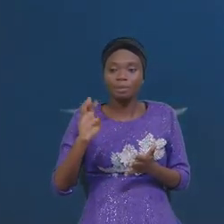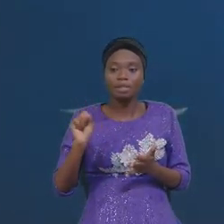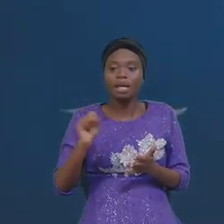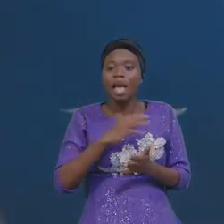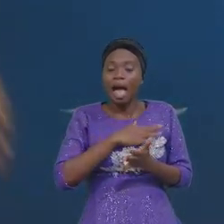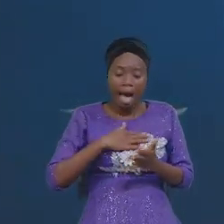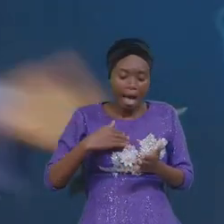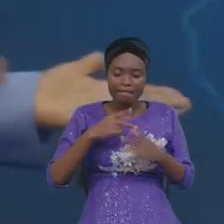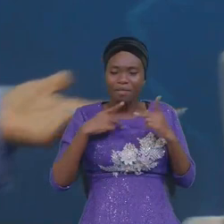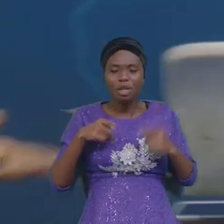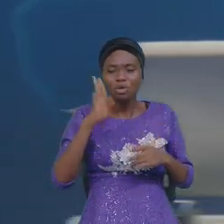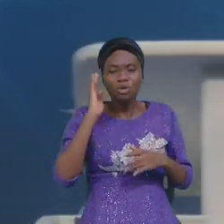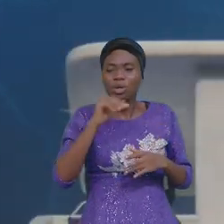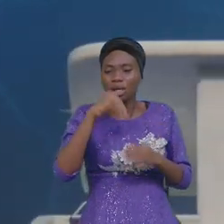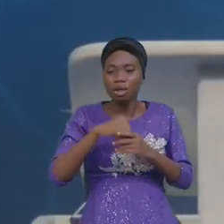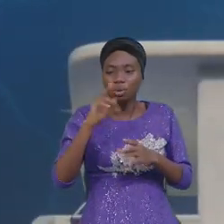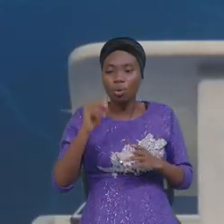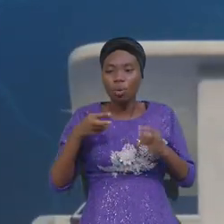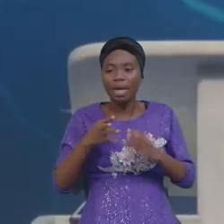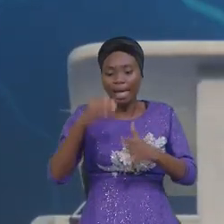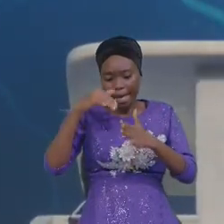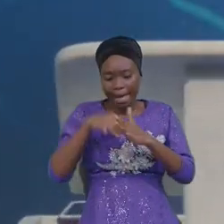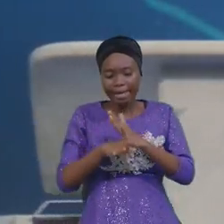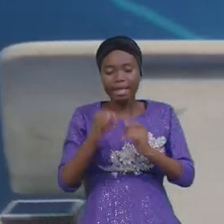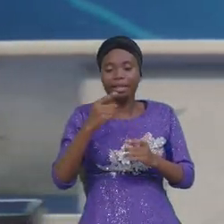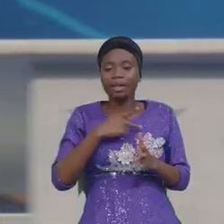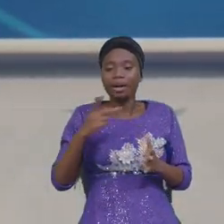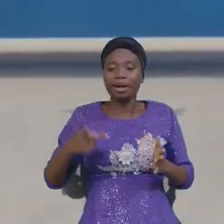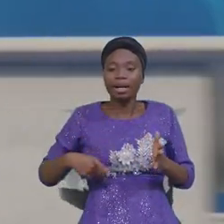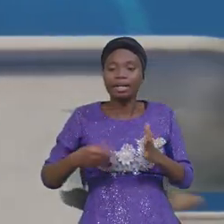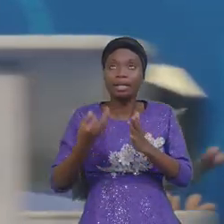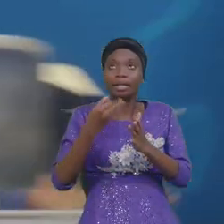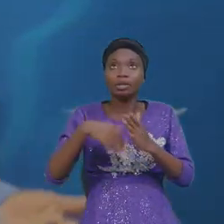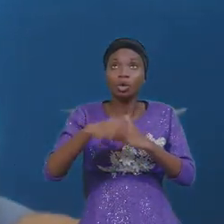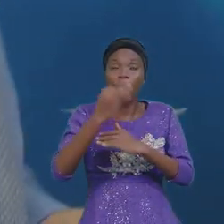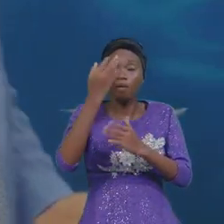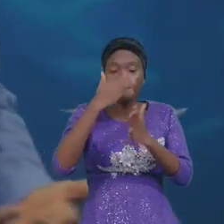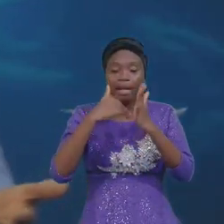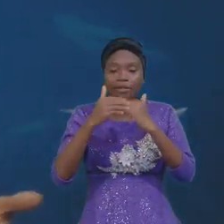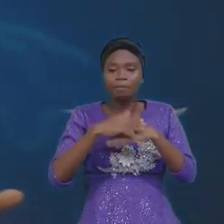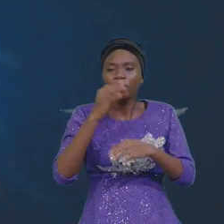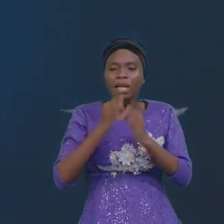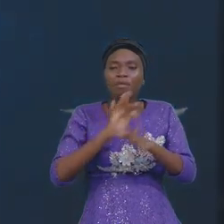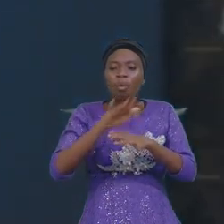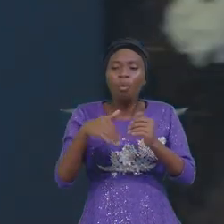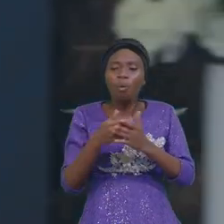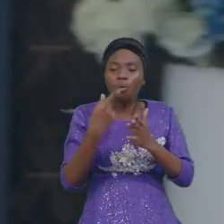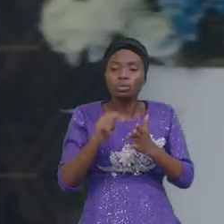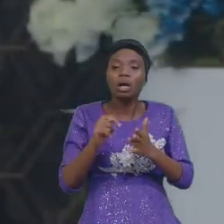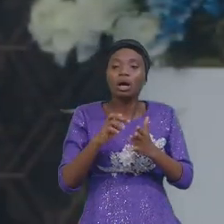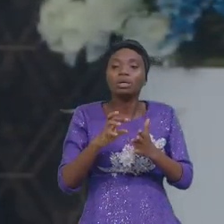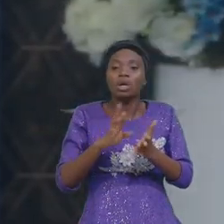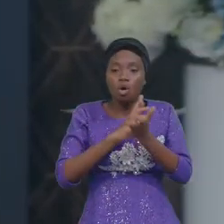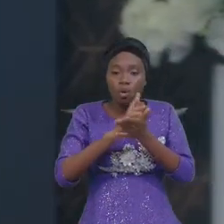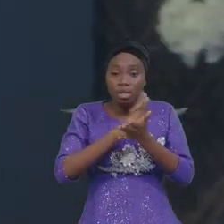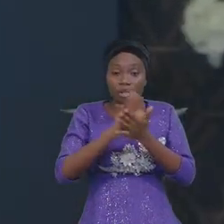shall in no way enter into the kingdom of heaven. If all the righteousness you have is the